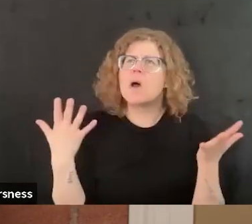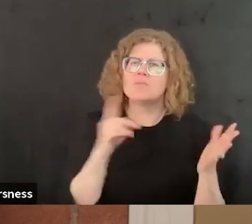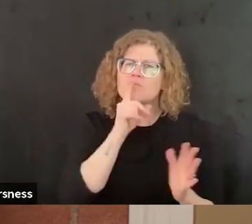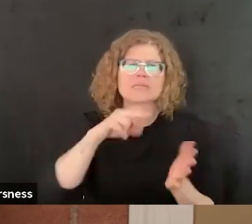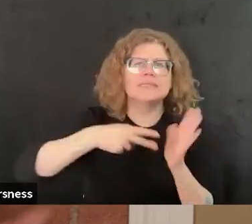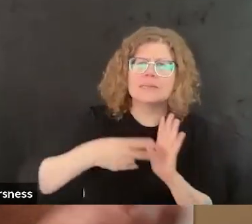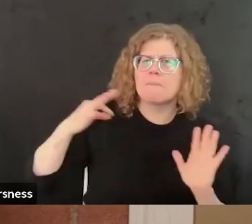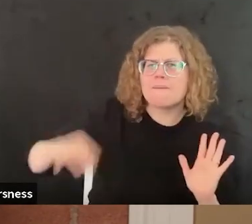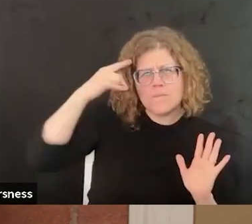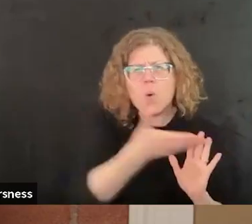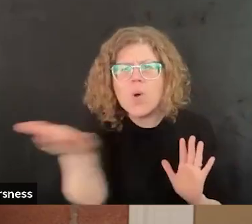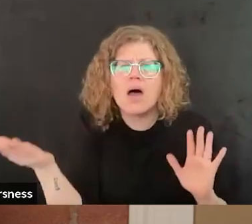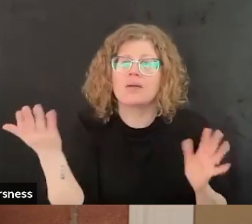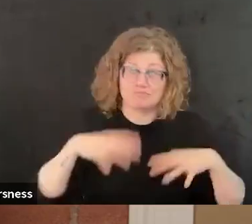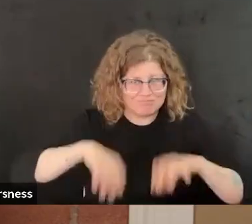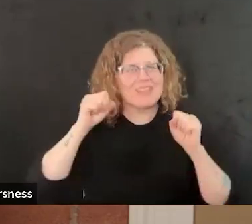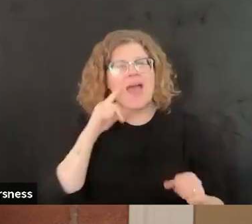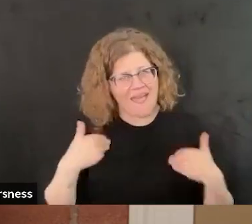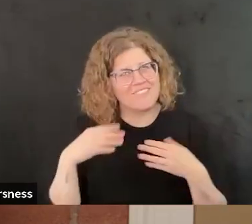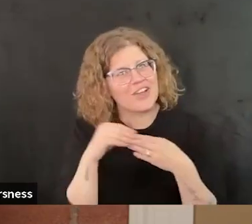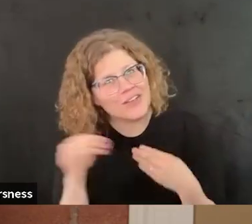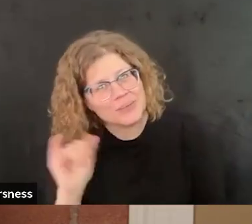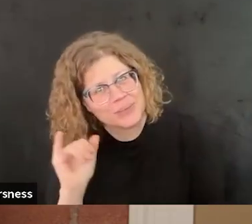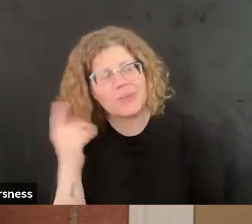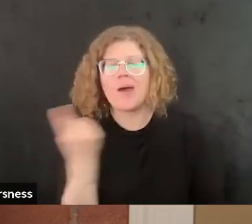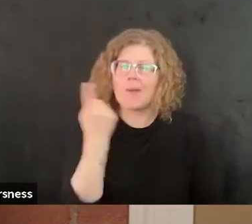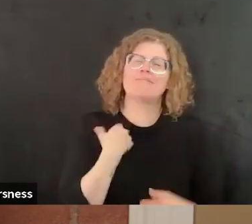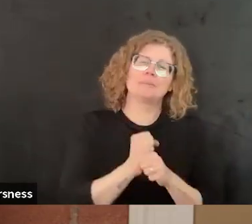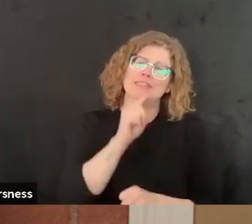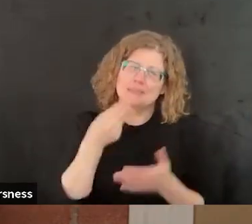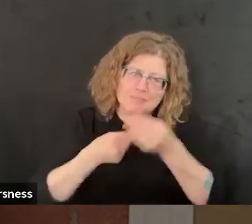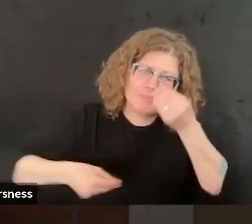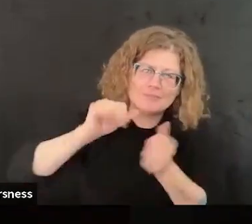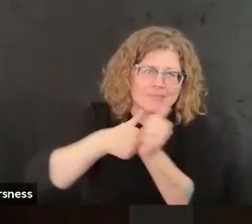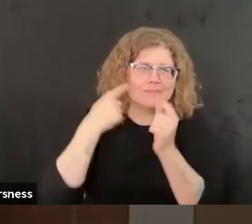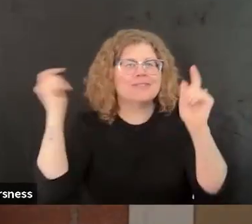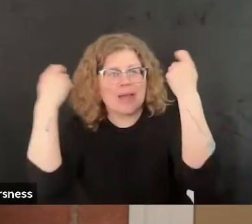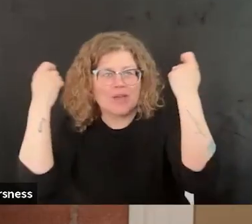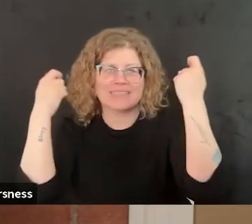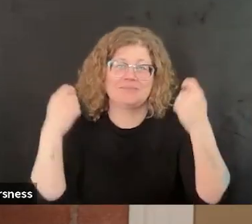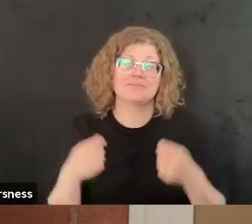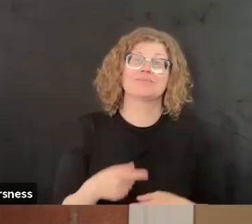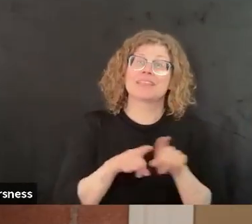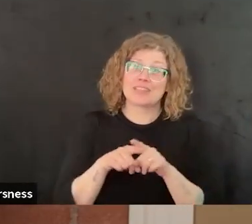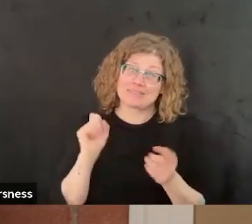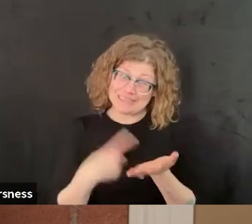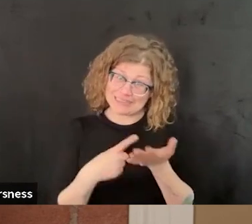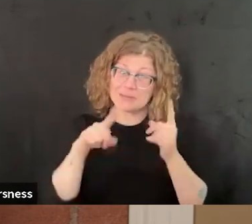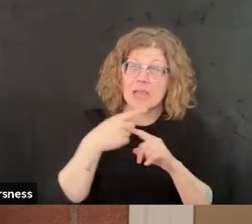to the community. Celebrations cost money, so you want to ensure that you have some money reserved for that upfront. And we also want to